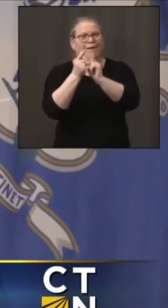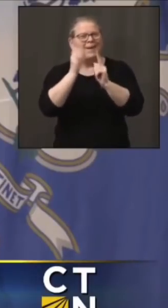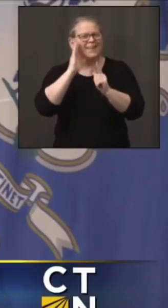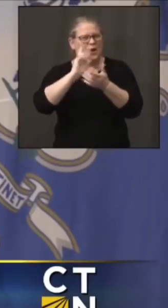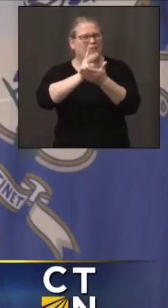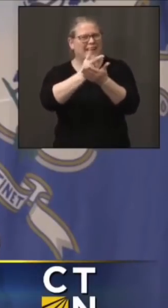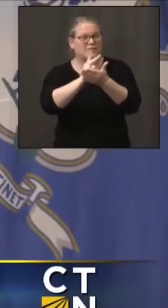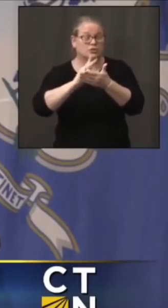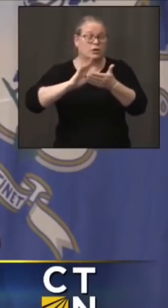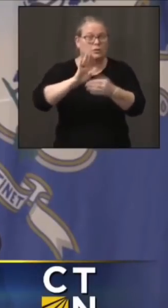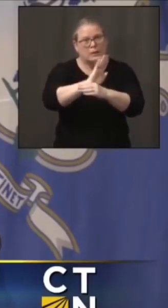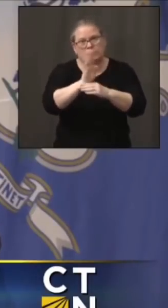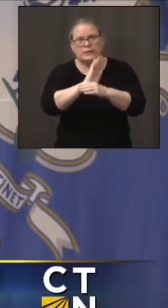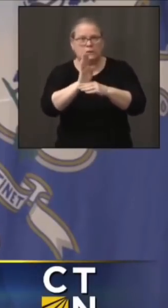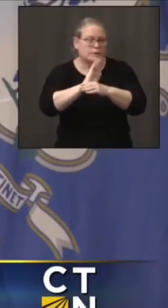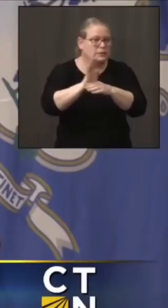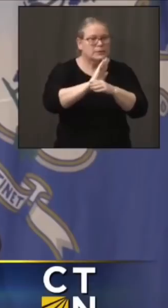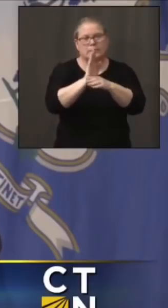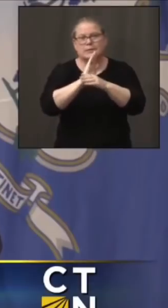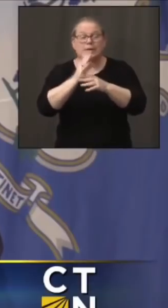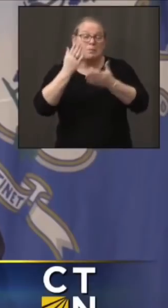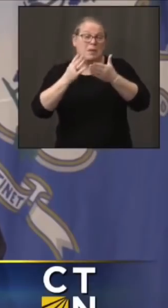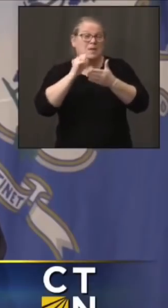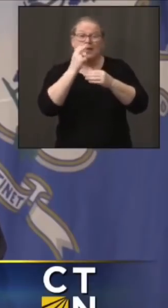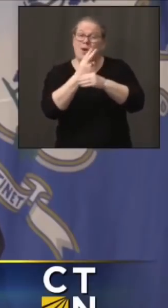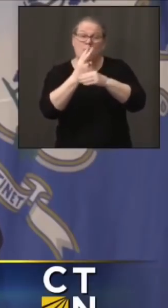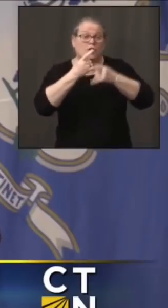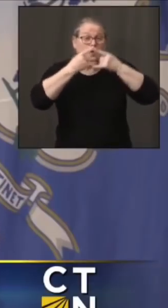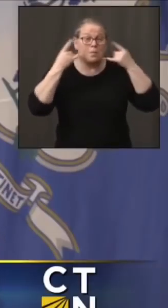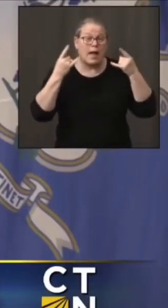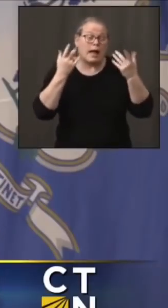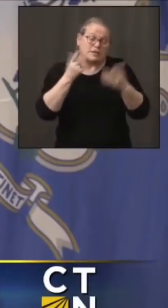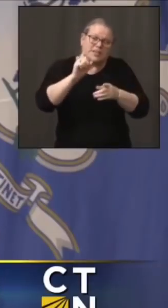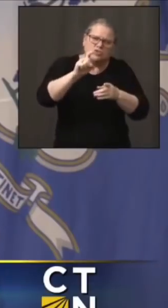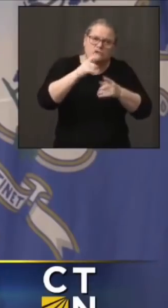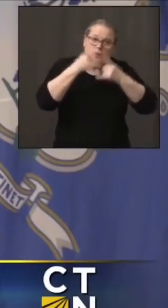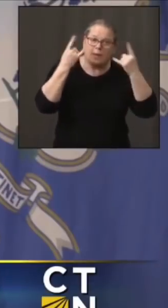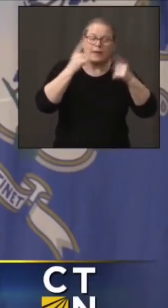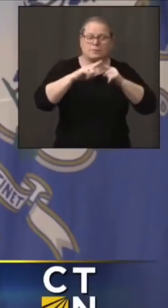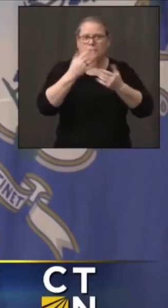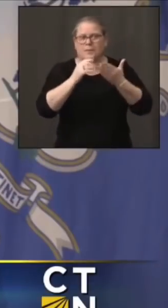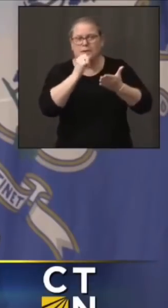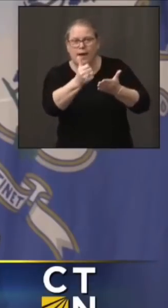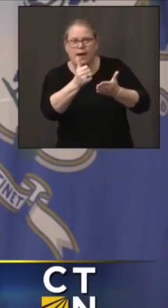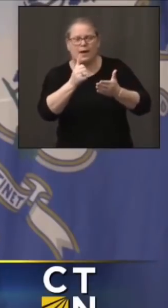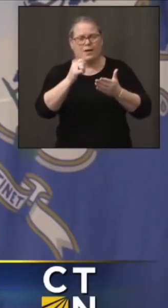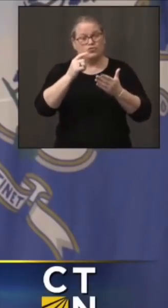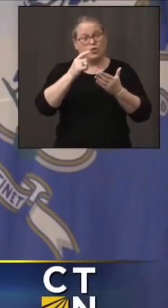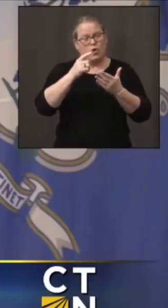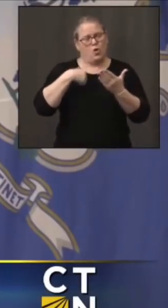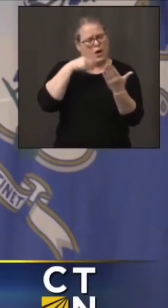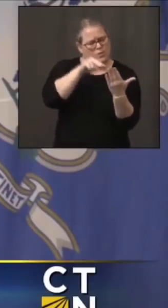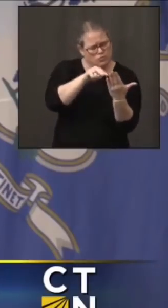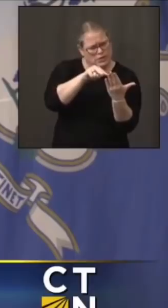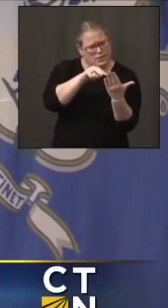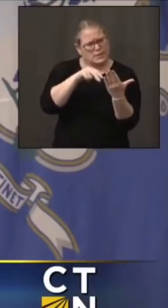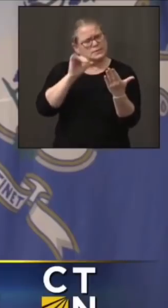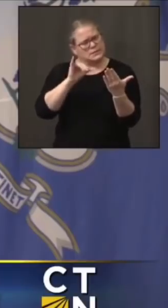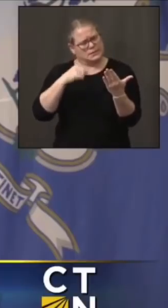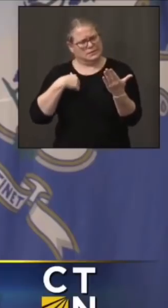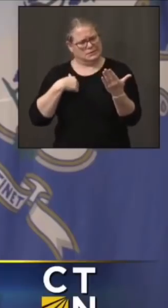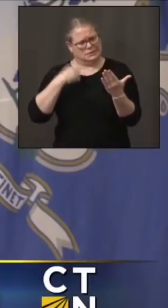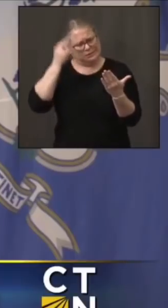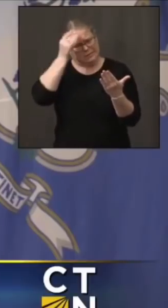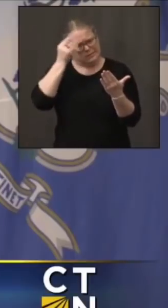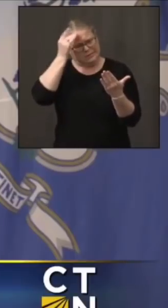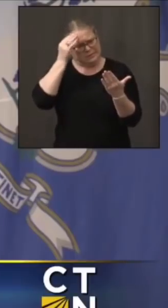not wearing a mask as you should. So then you think, okay, what are the policy implications of that? Obviously, closing down indoor